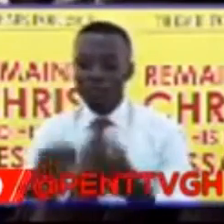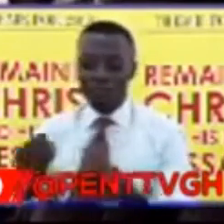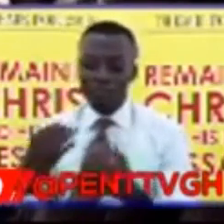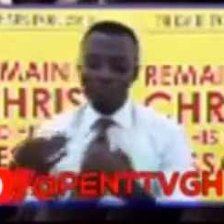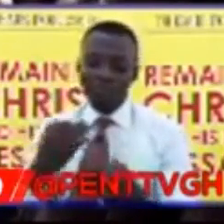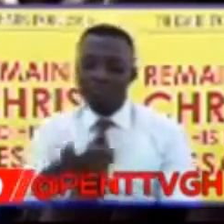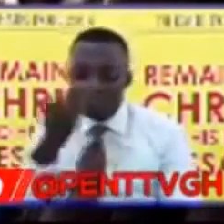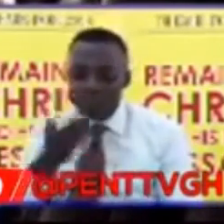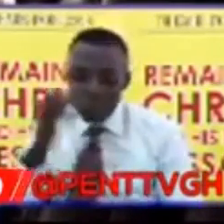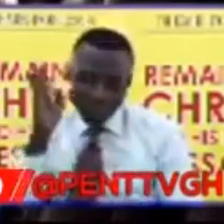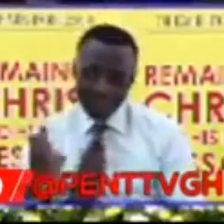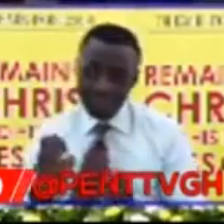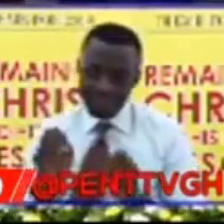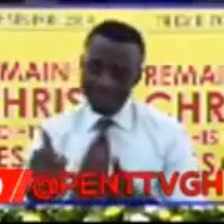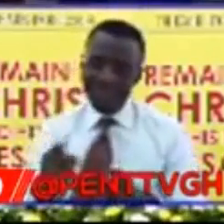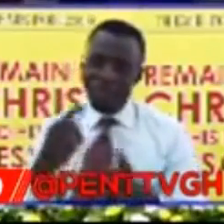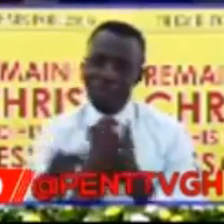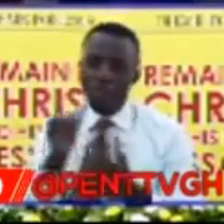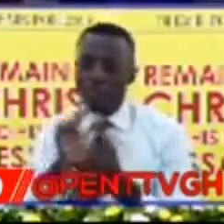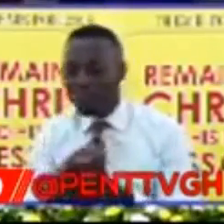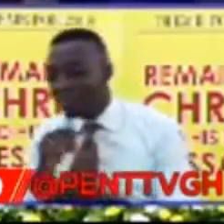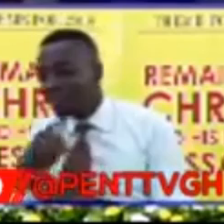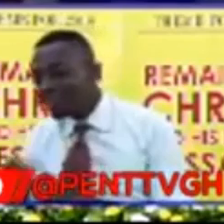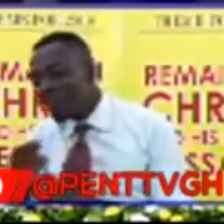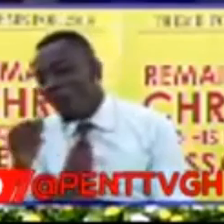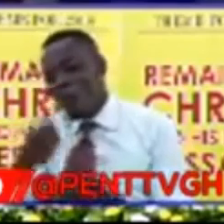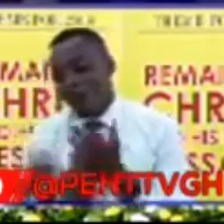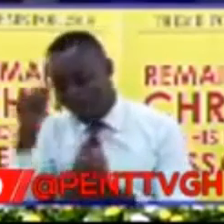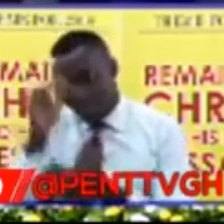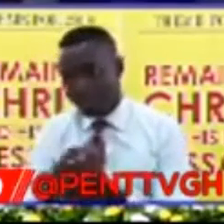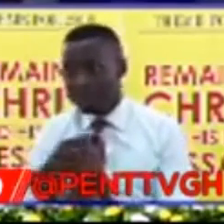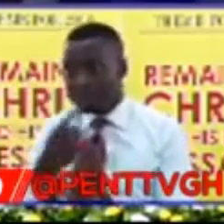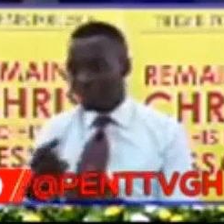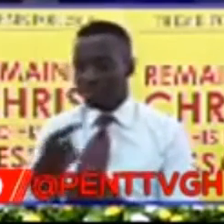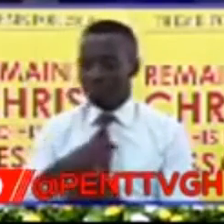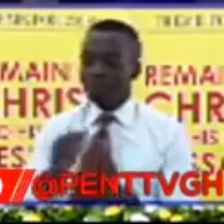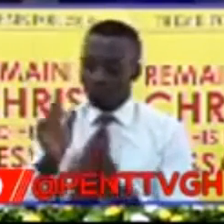When I meet you, I'll ask, what did he tell you or what did she tell you? So prepare.